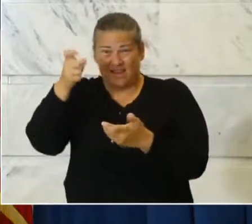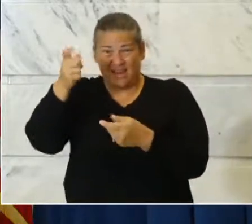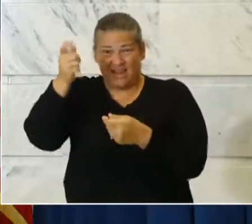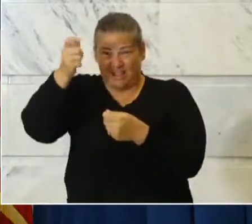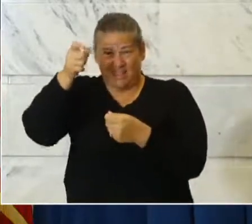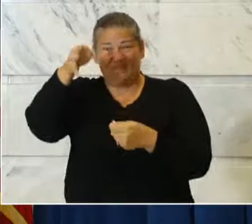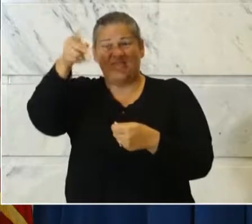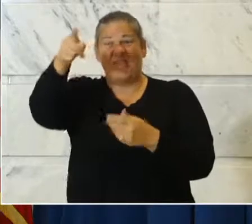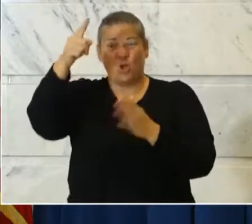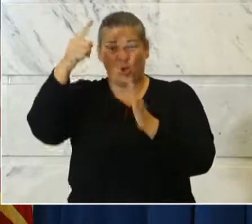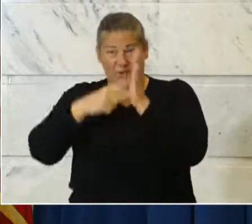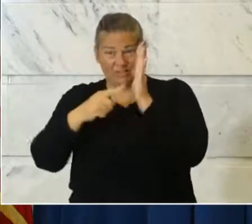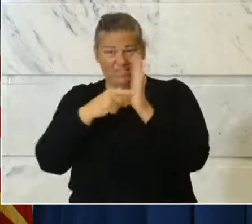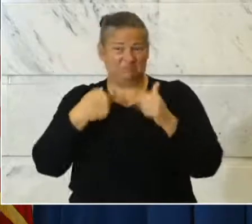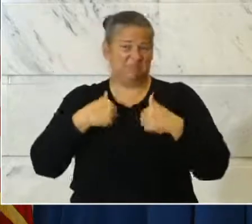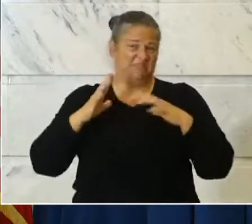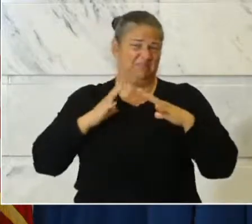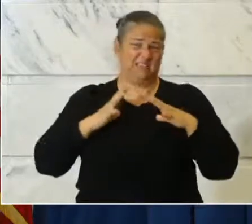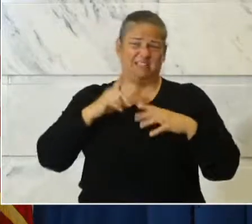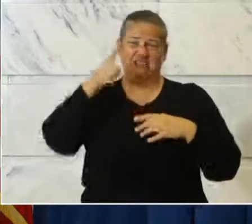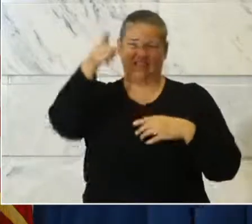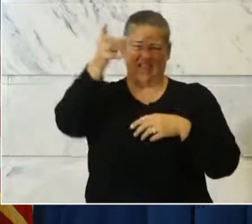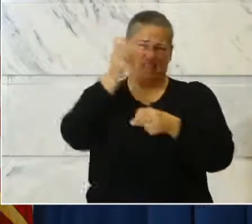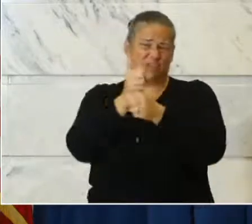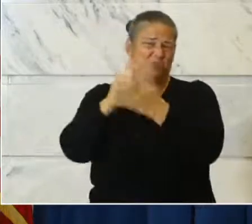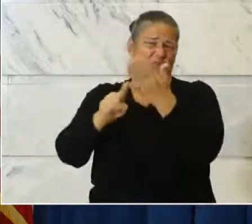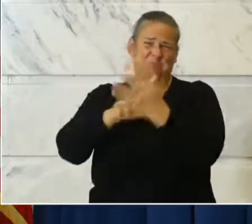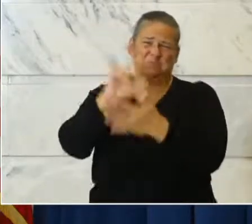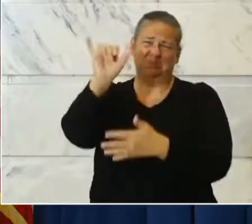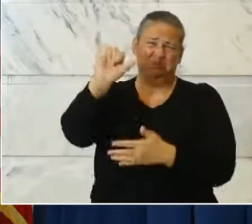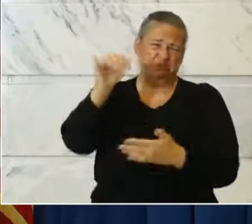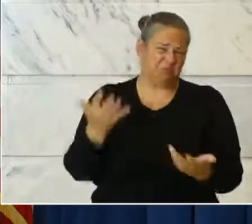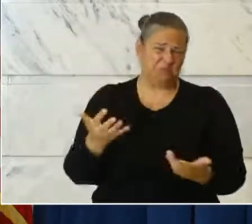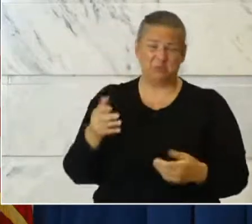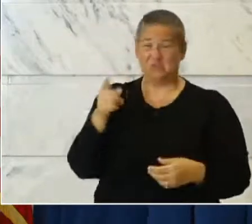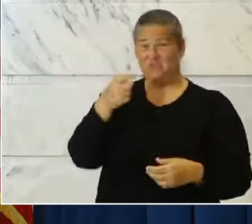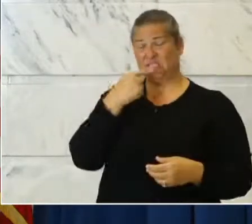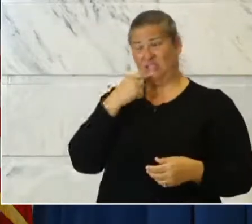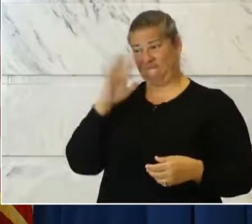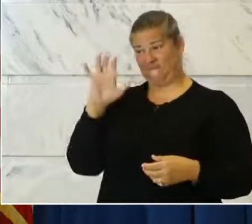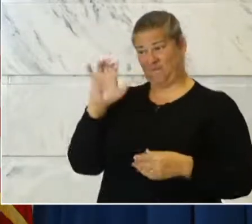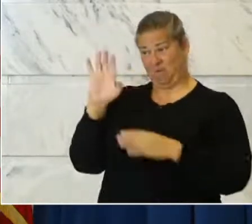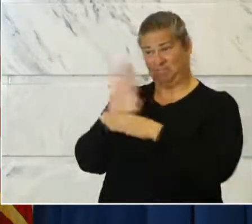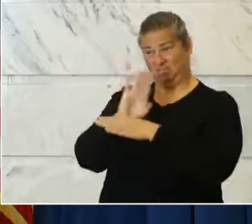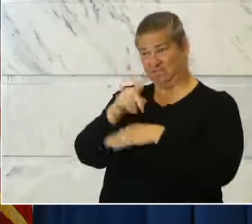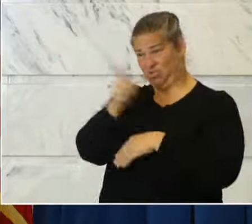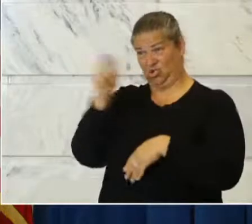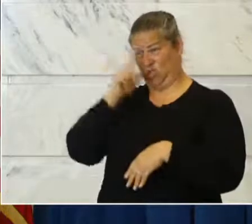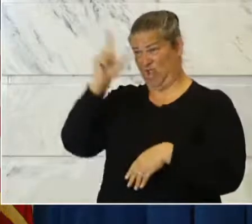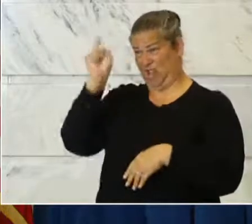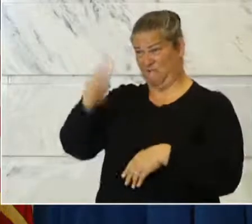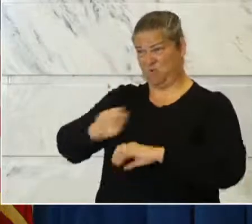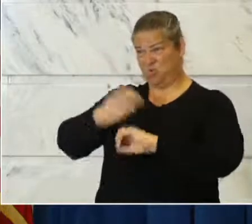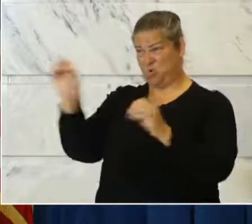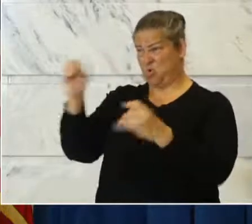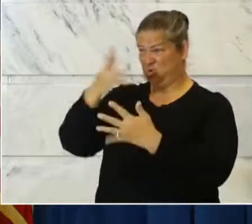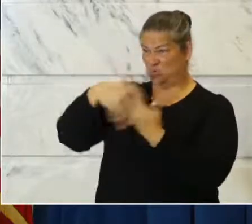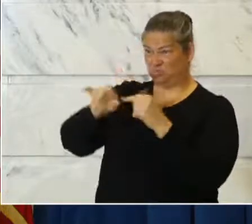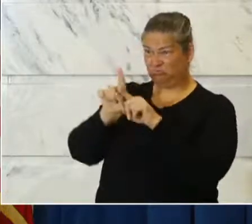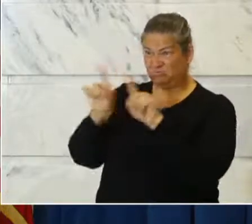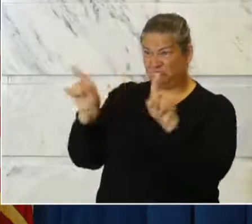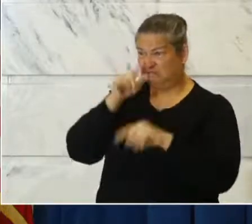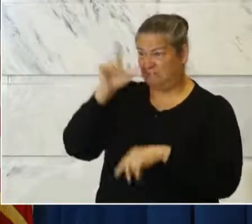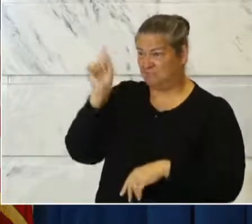attack on any individual, but once you say that 500 businesses don't have to have any restrictions at all, no social